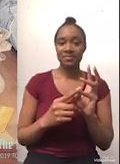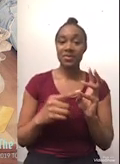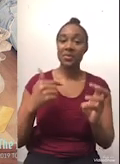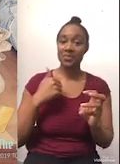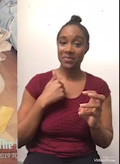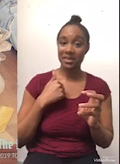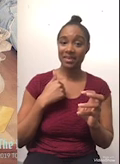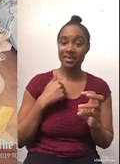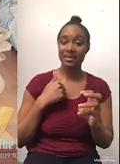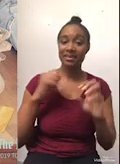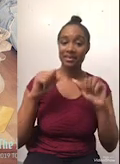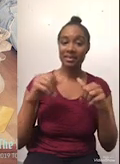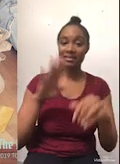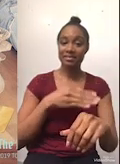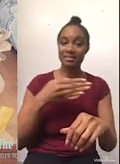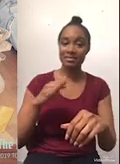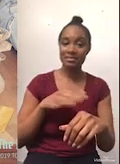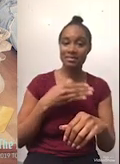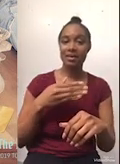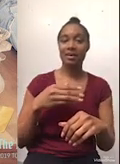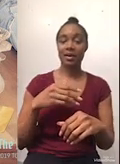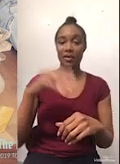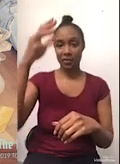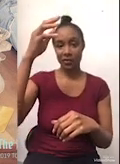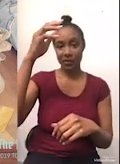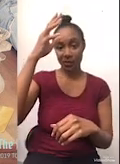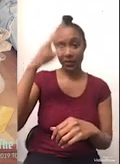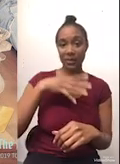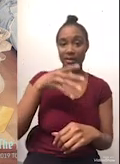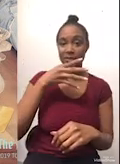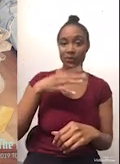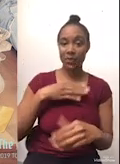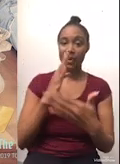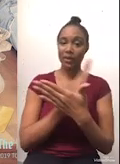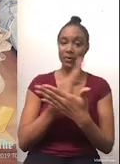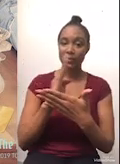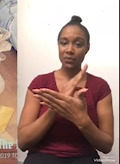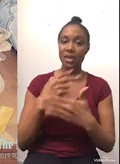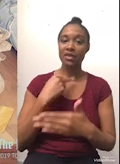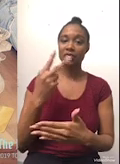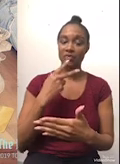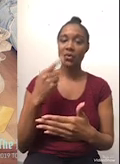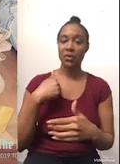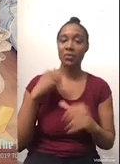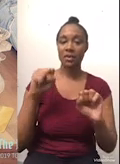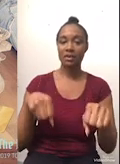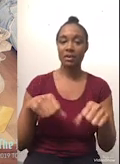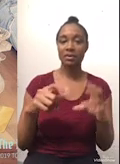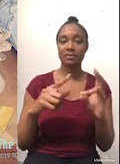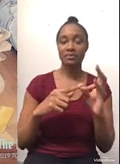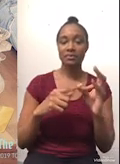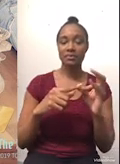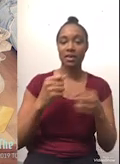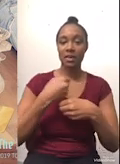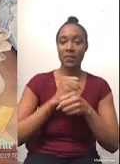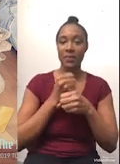sing both vocal ranges for male and female. Kijin, I am creating crafts and